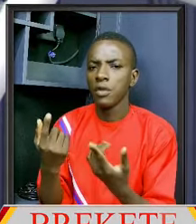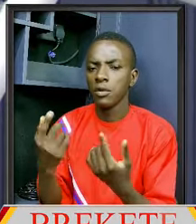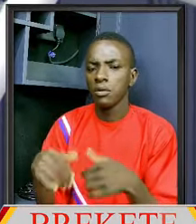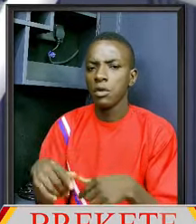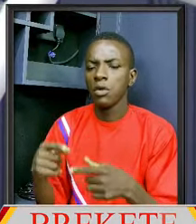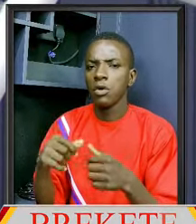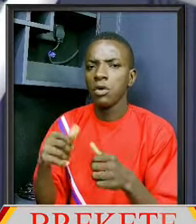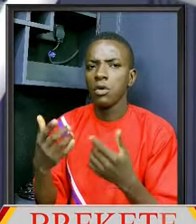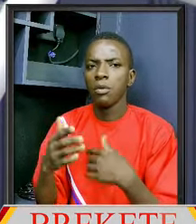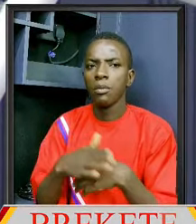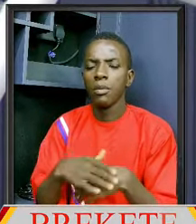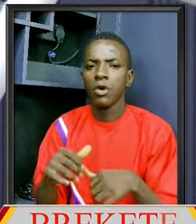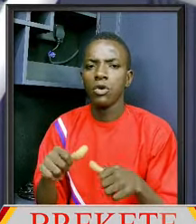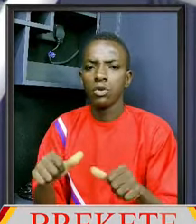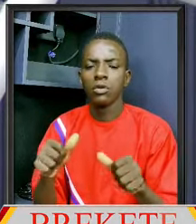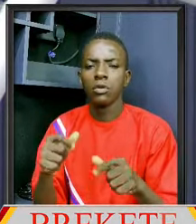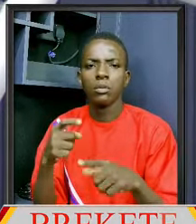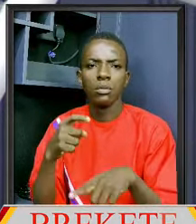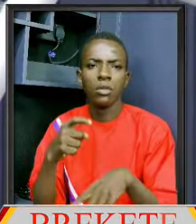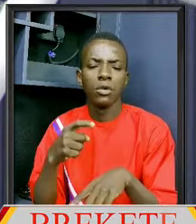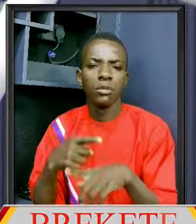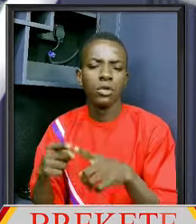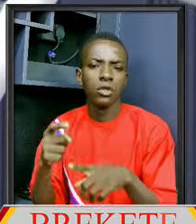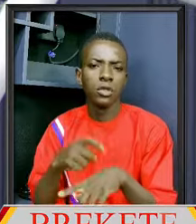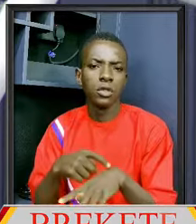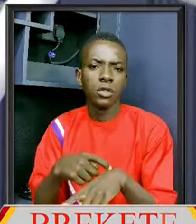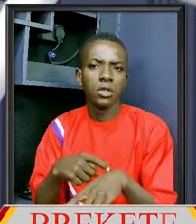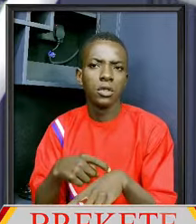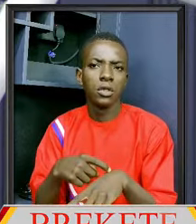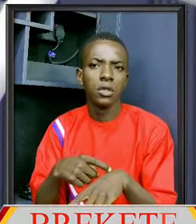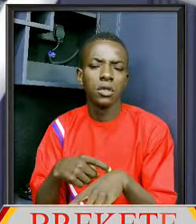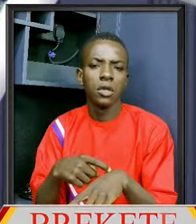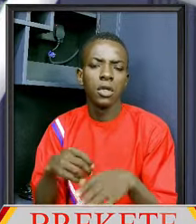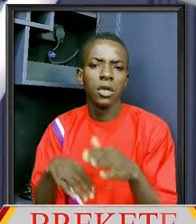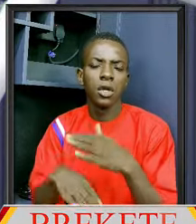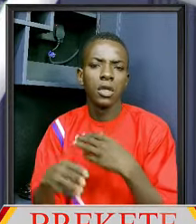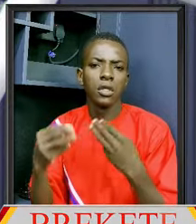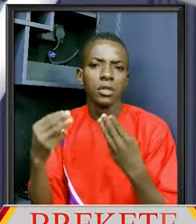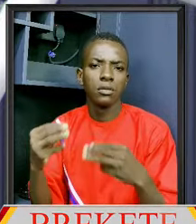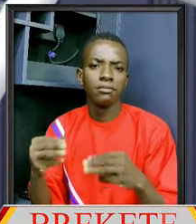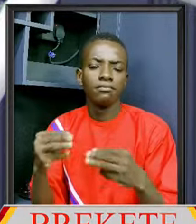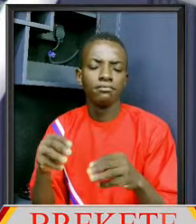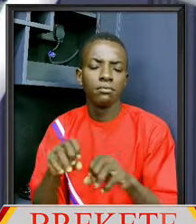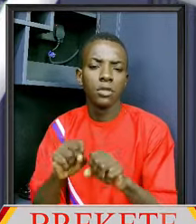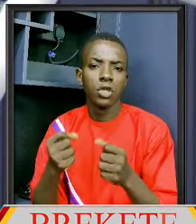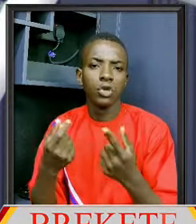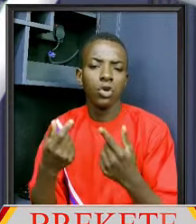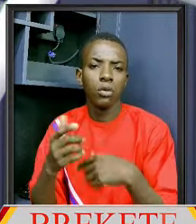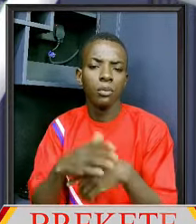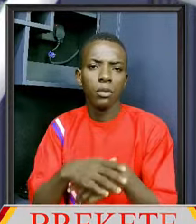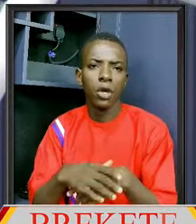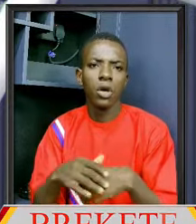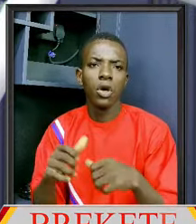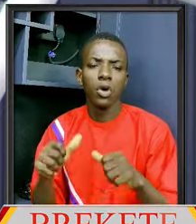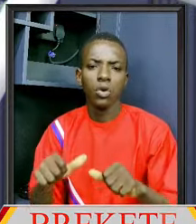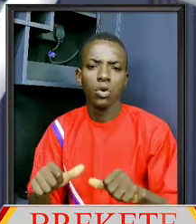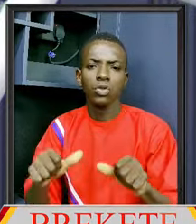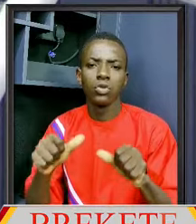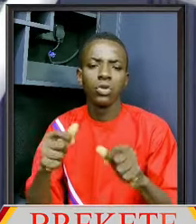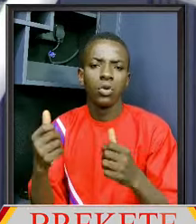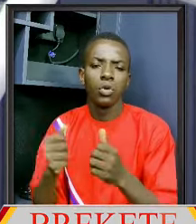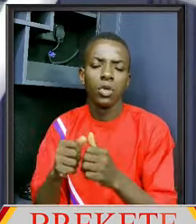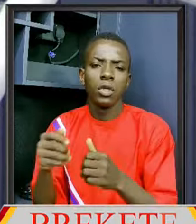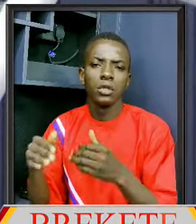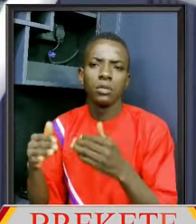go continue this matter, but time don't reach make we go market. When we come back, we go continue